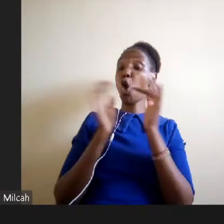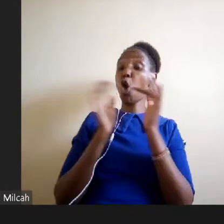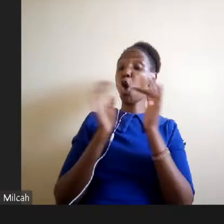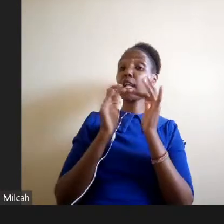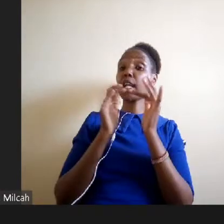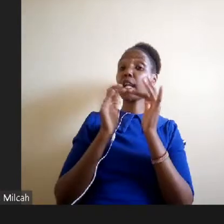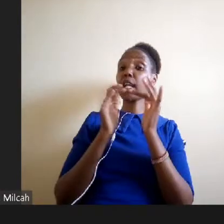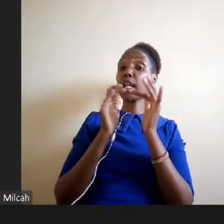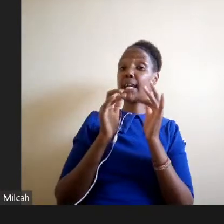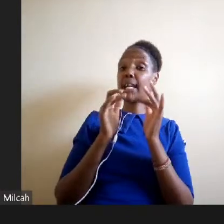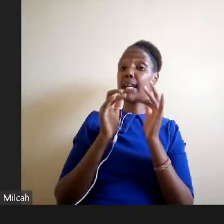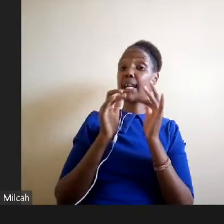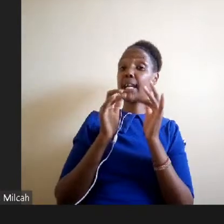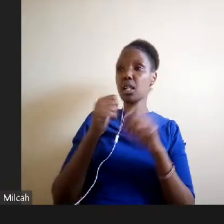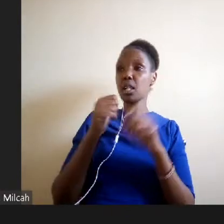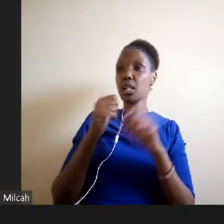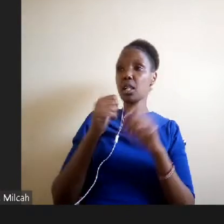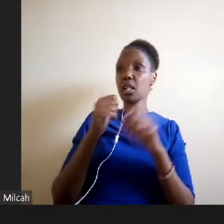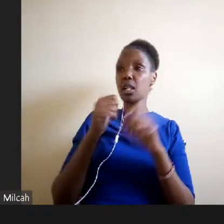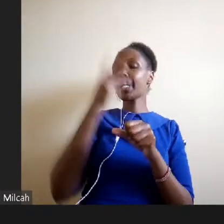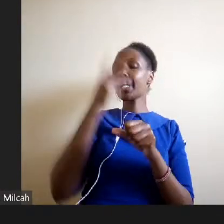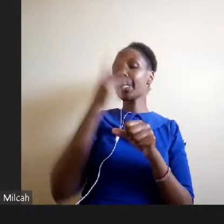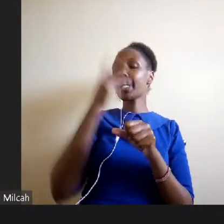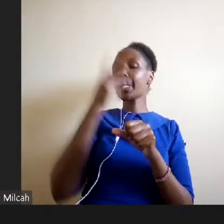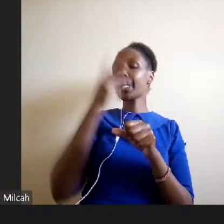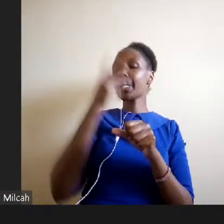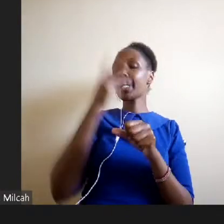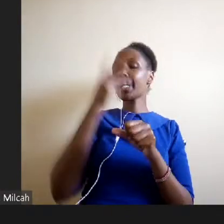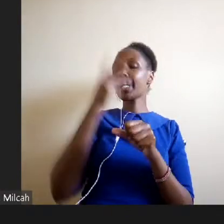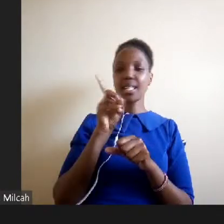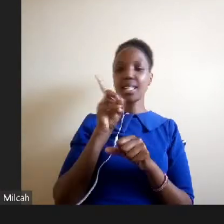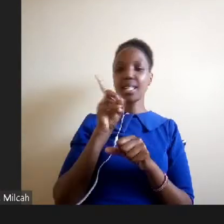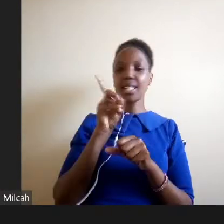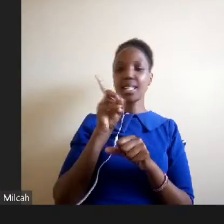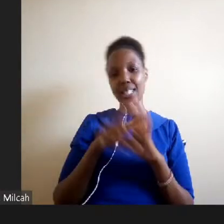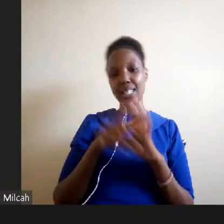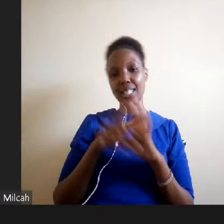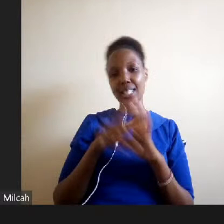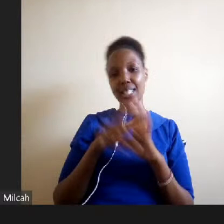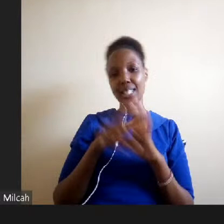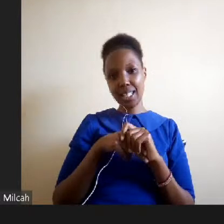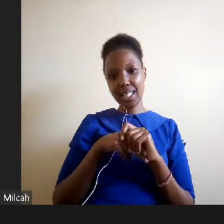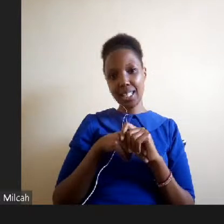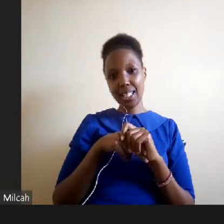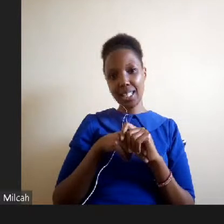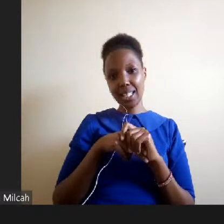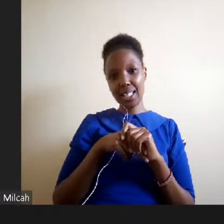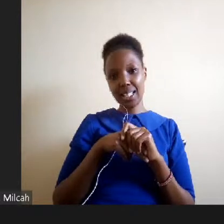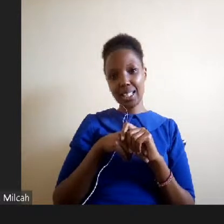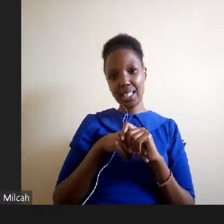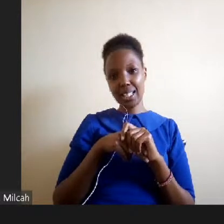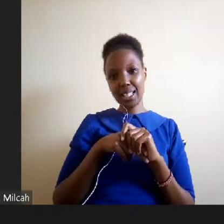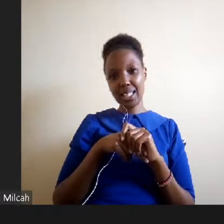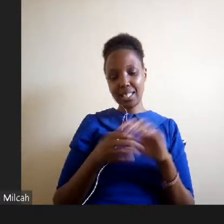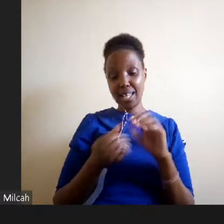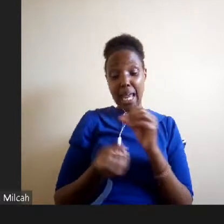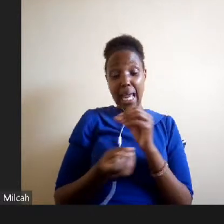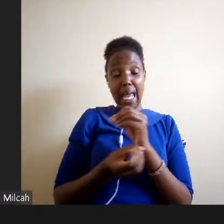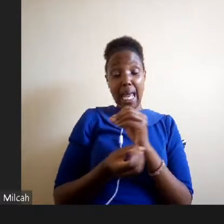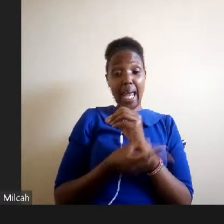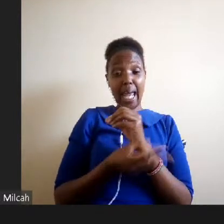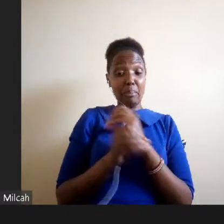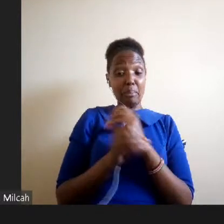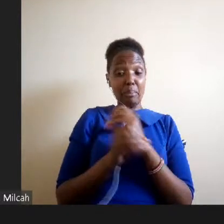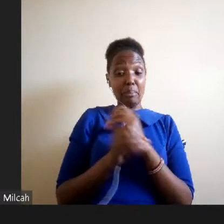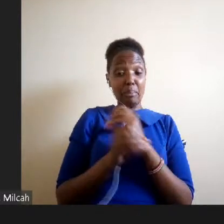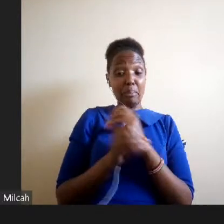putting their conscience on. And then when their children start having unexplained weight loss or unexplained weight